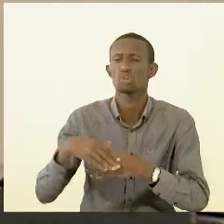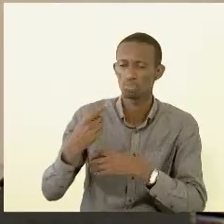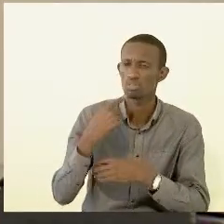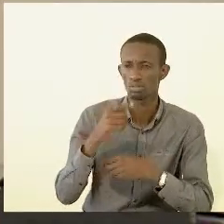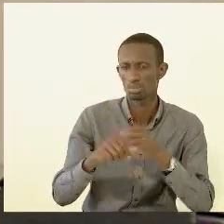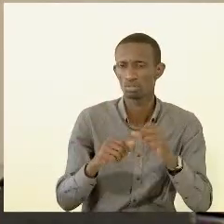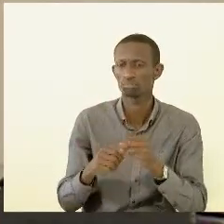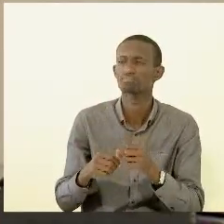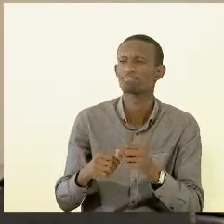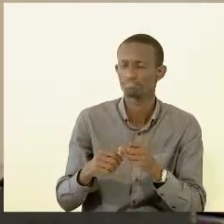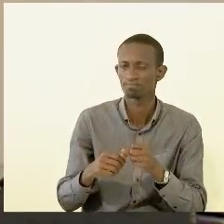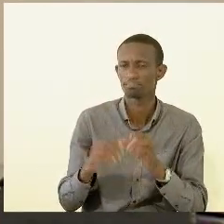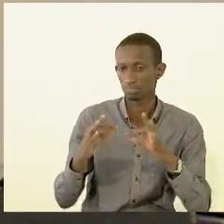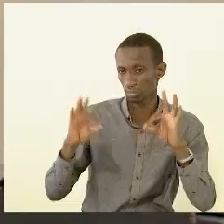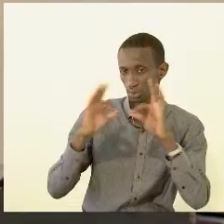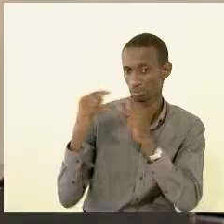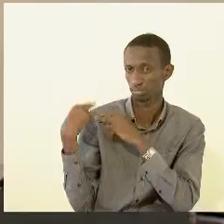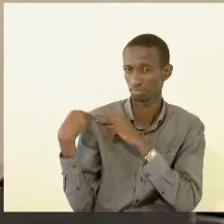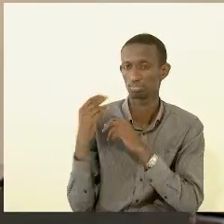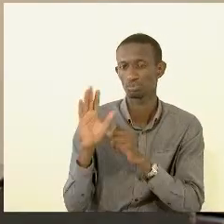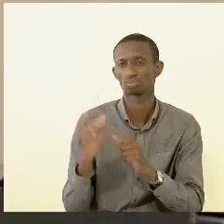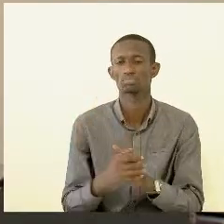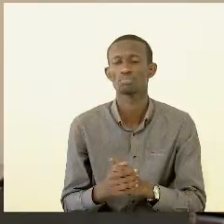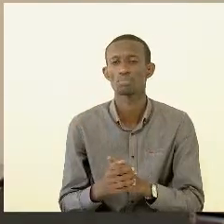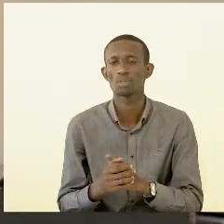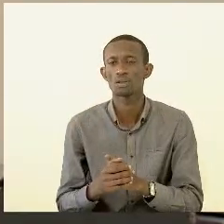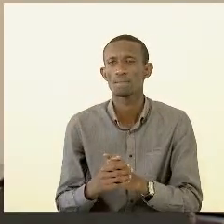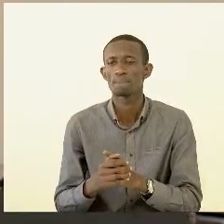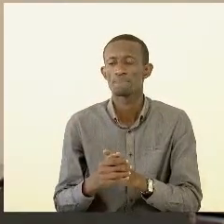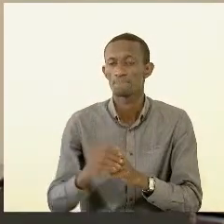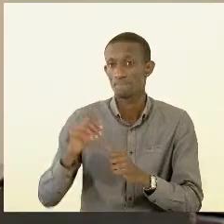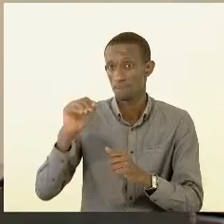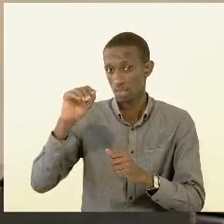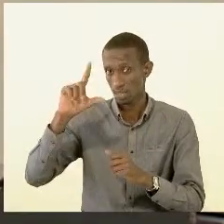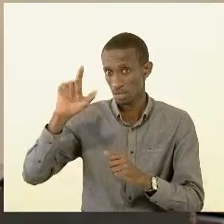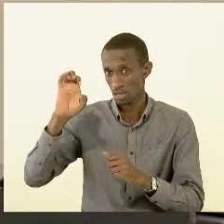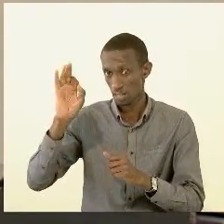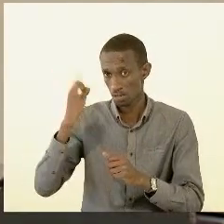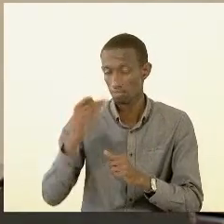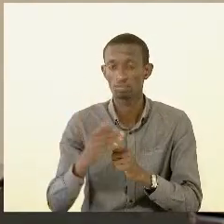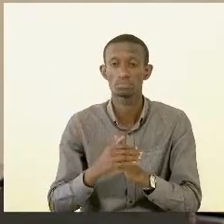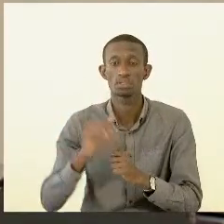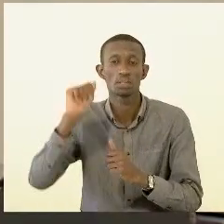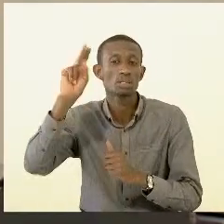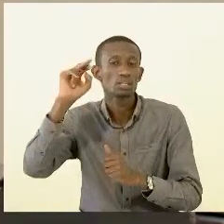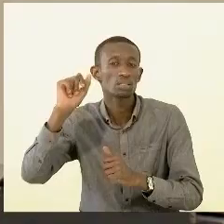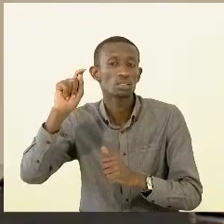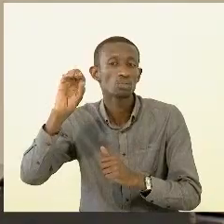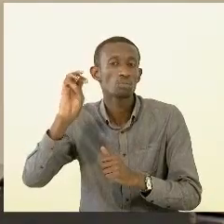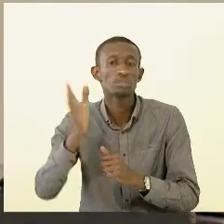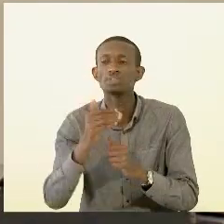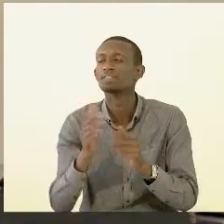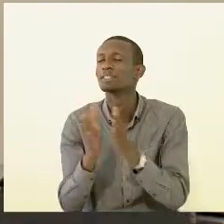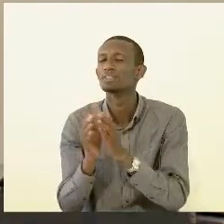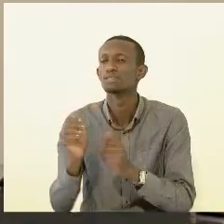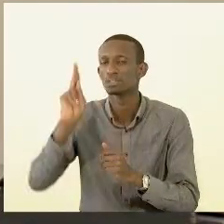today, leaf anatomy and physiology. By the end of this lesson, make sure you are able